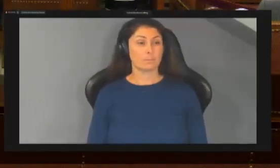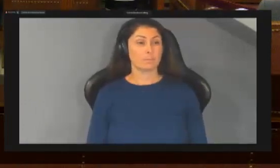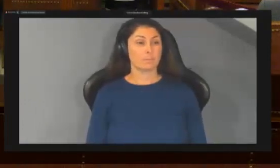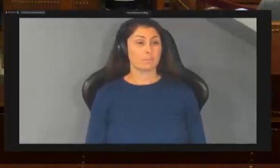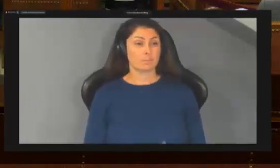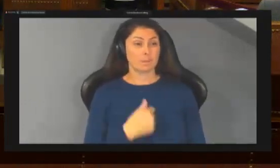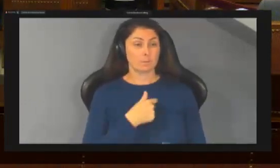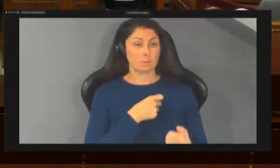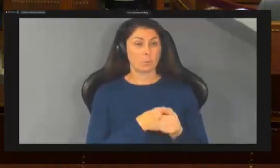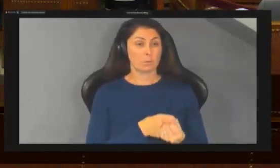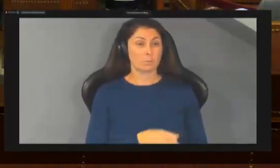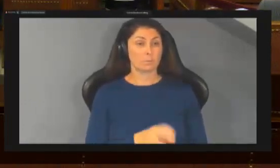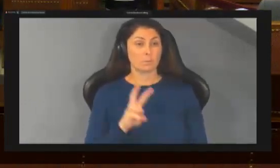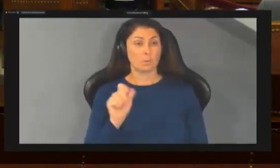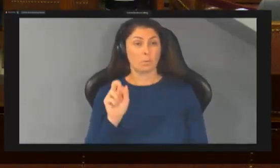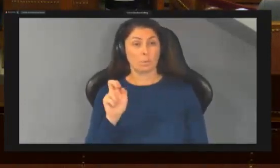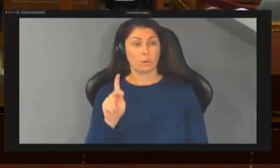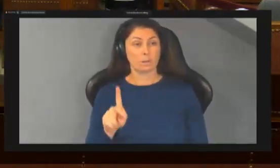Thank you. Councilman Warwick?